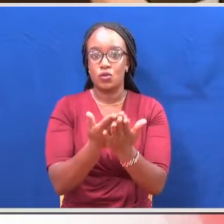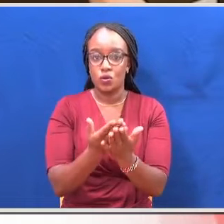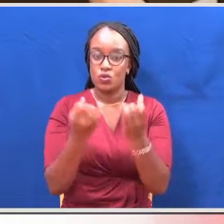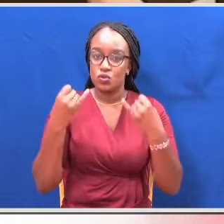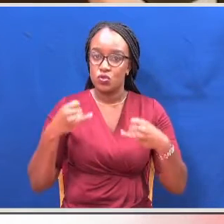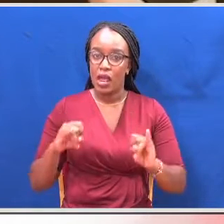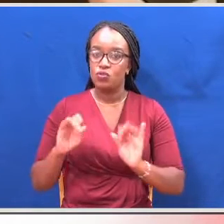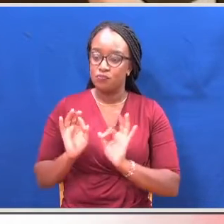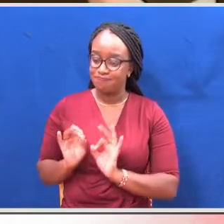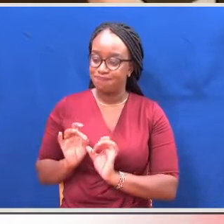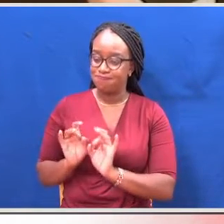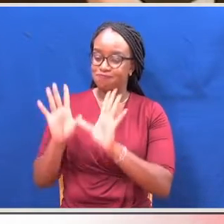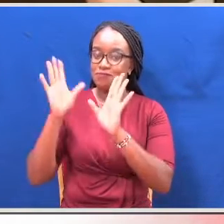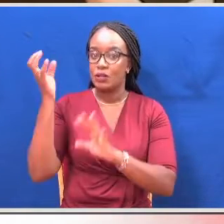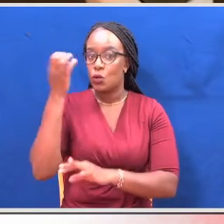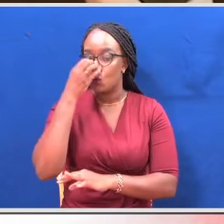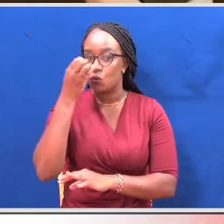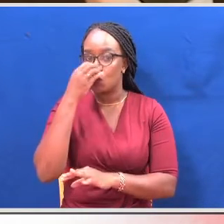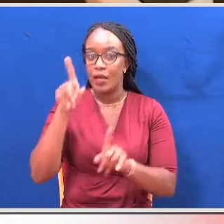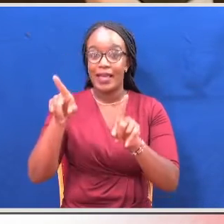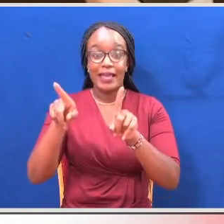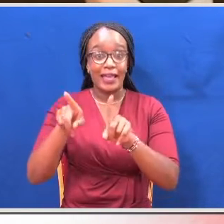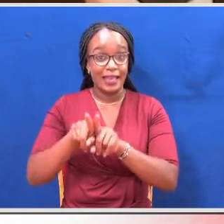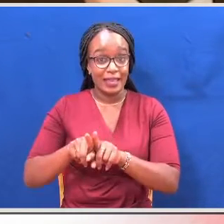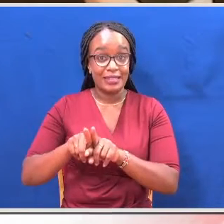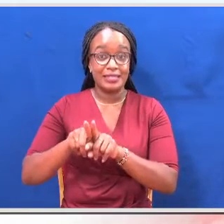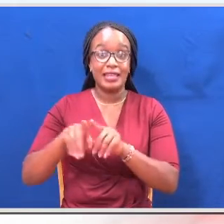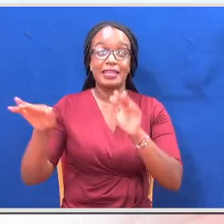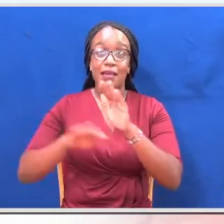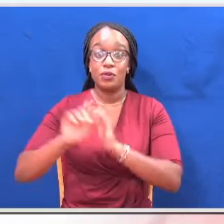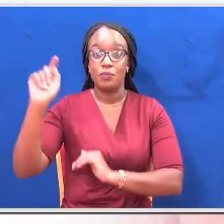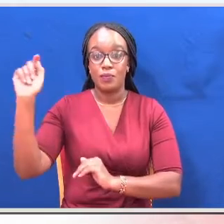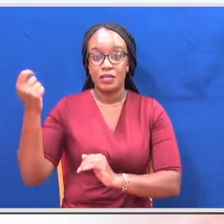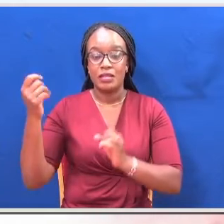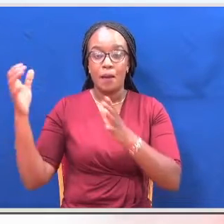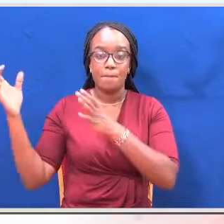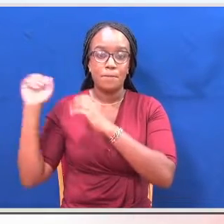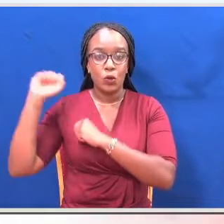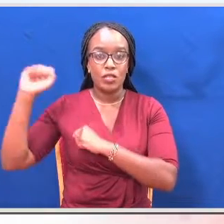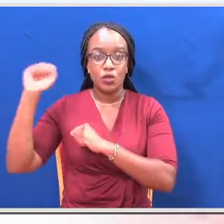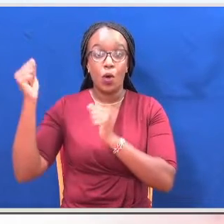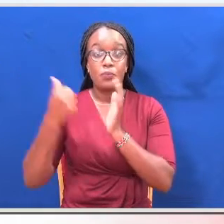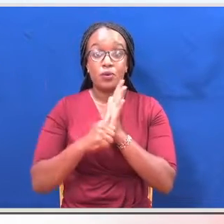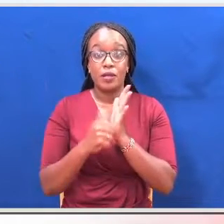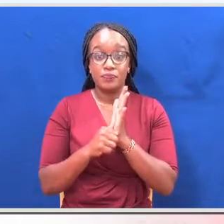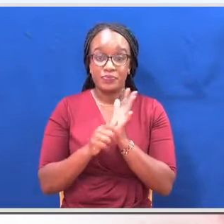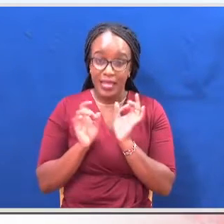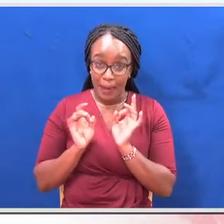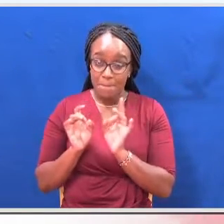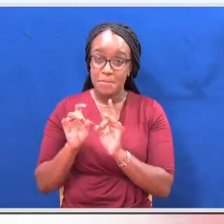rid of Ruto as second in command is believed to be a political baffle. Impeaching the DP is a tall